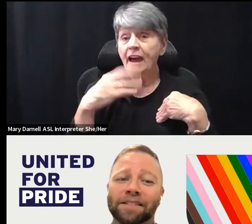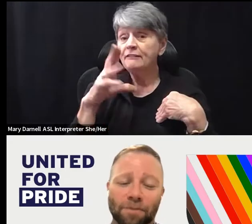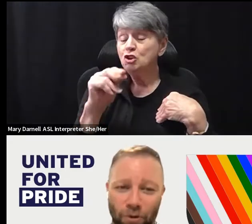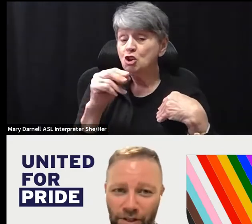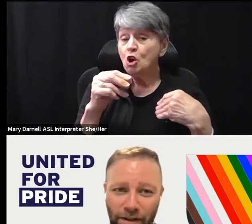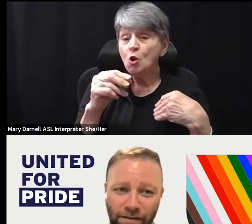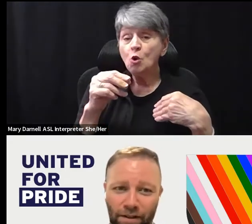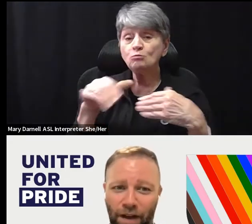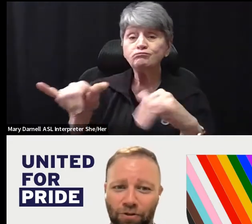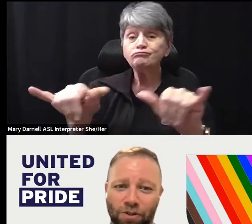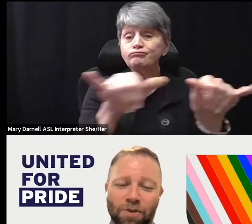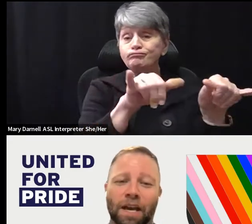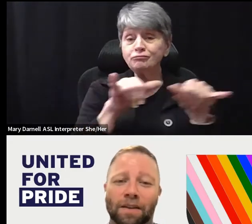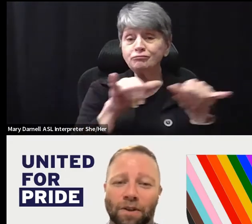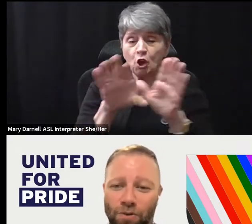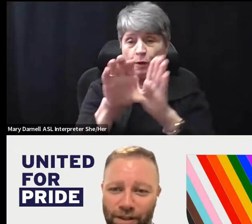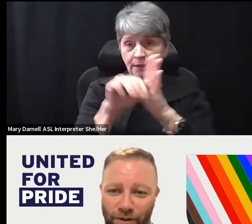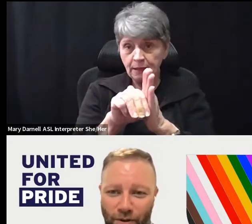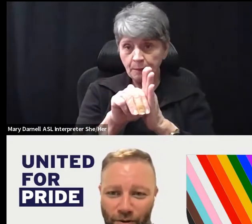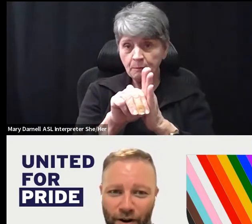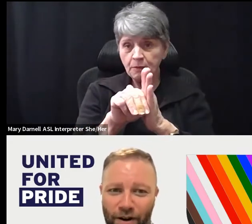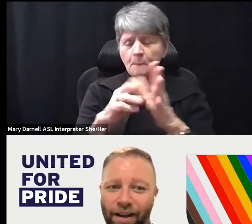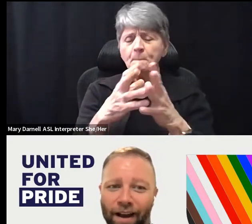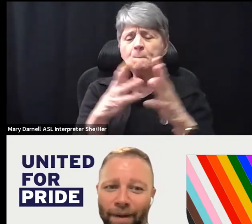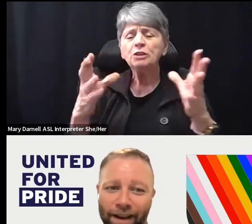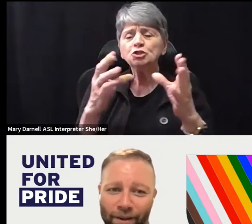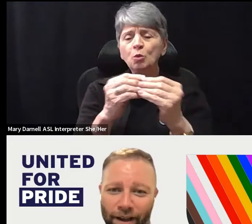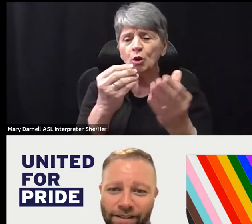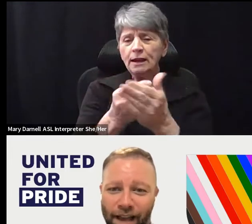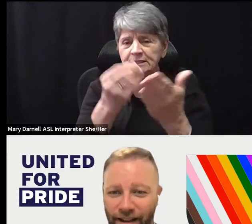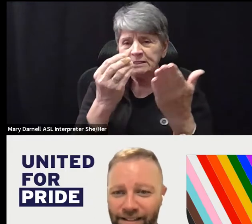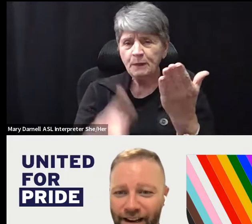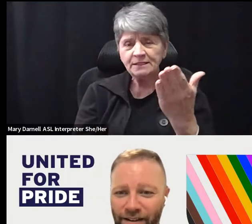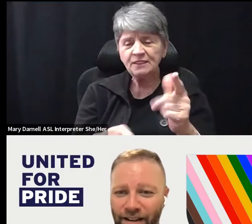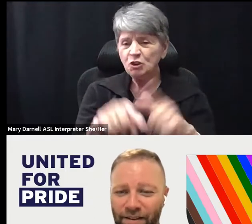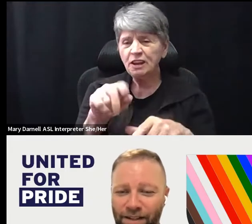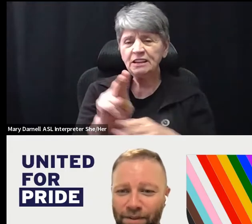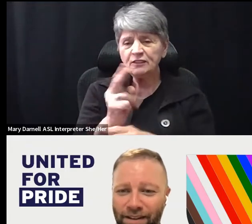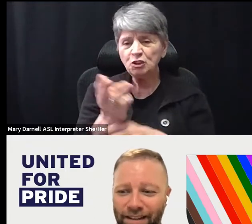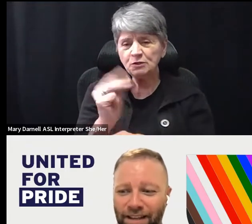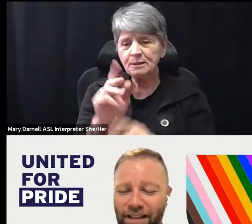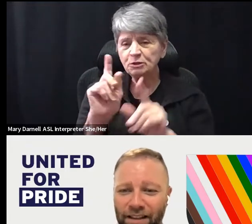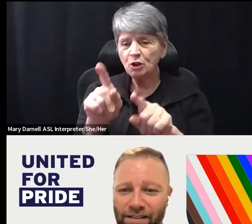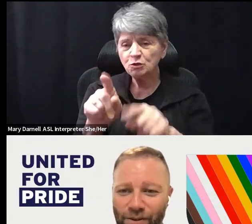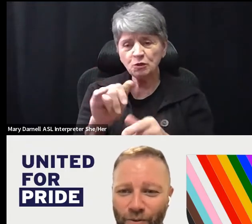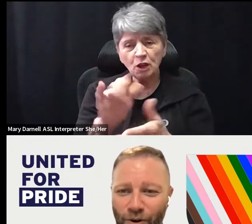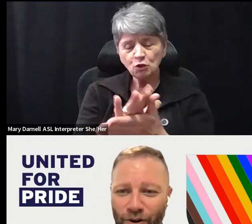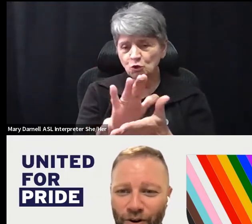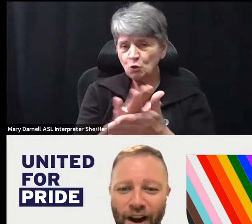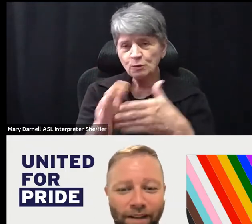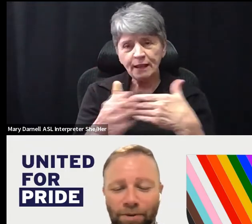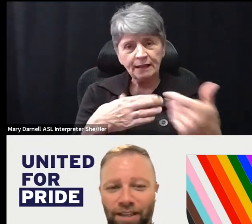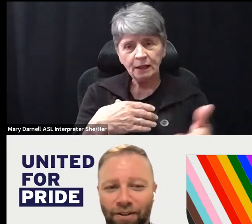They're vastly more expensive than the voucher, so you can't even use them to go there anyway. Is that kind of some of the key things that